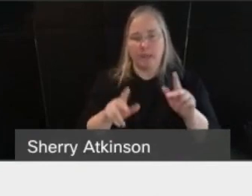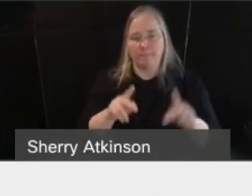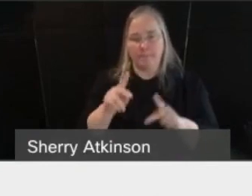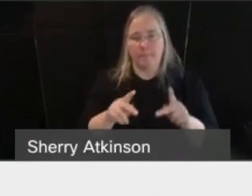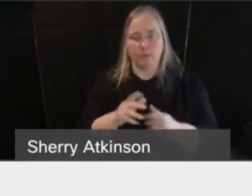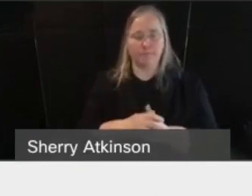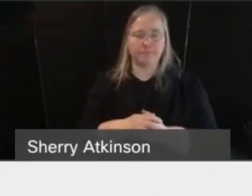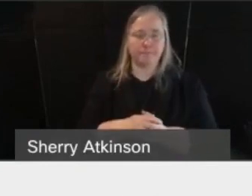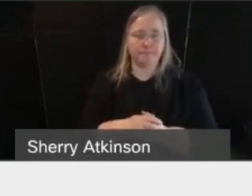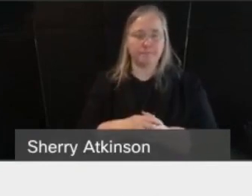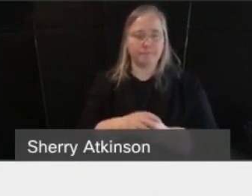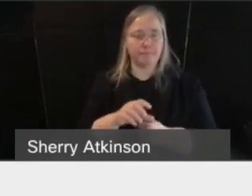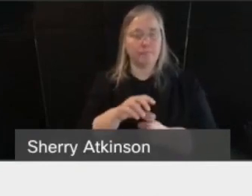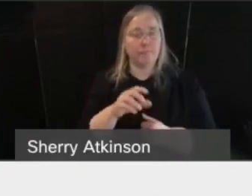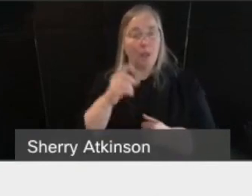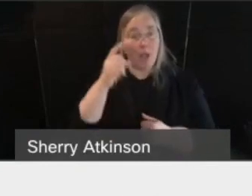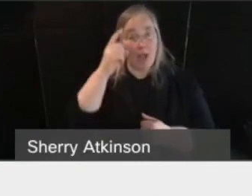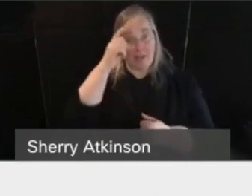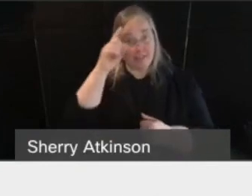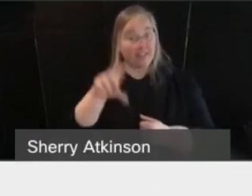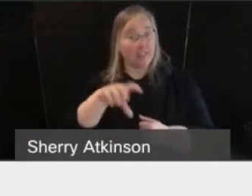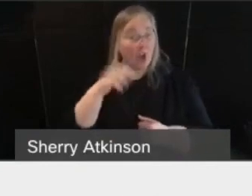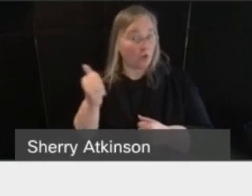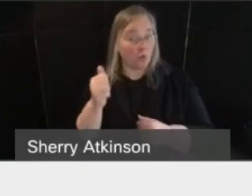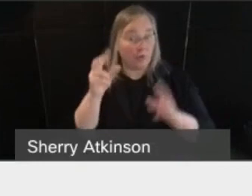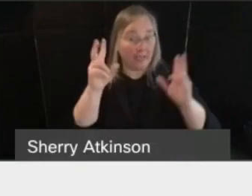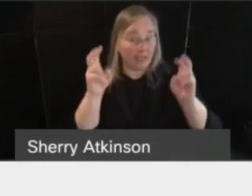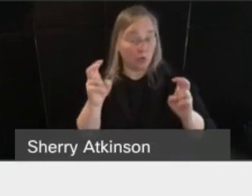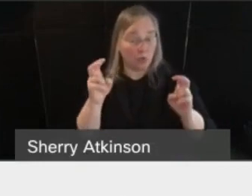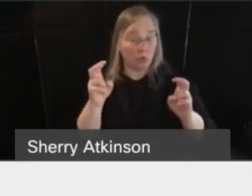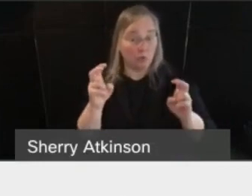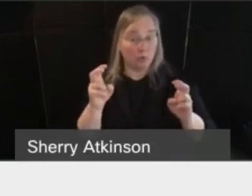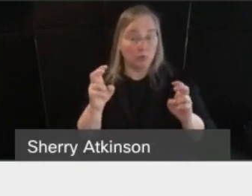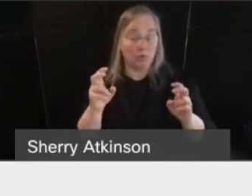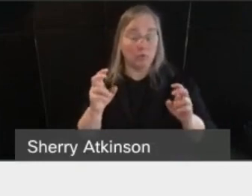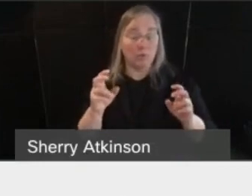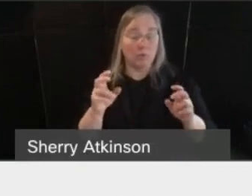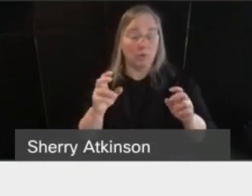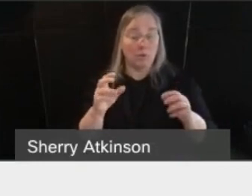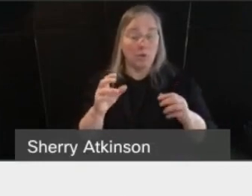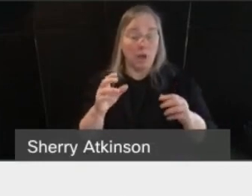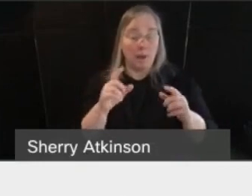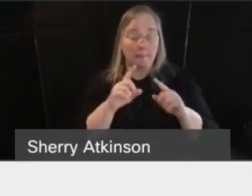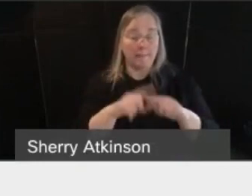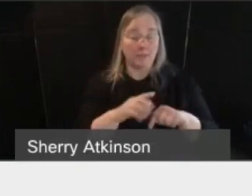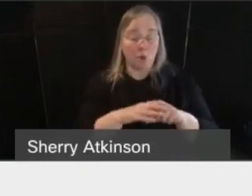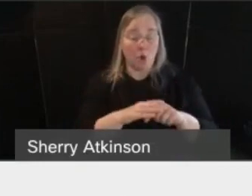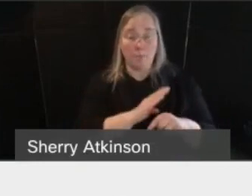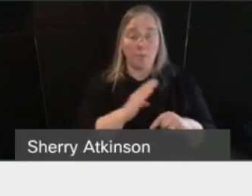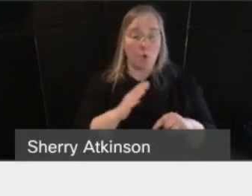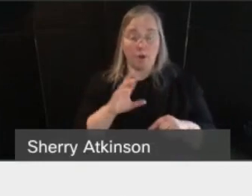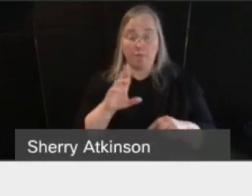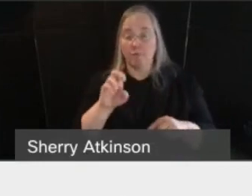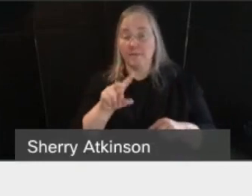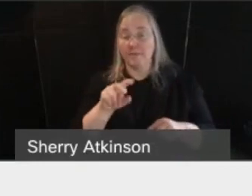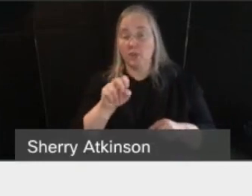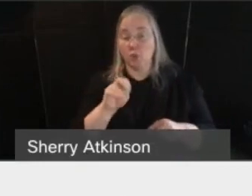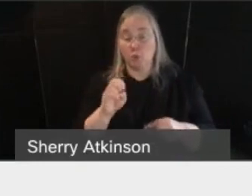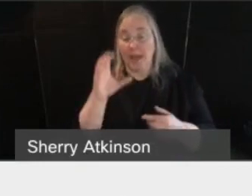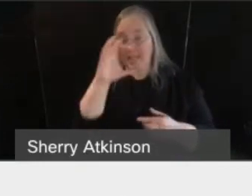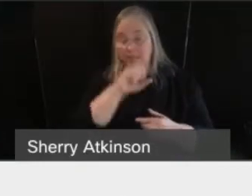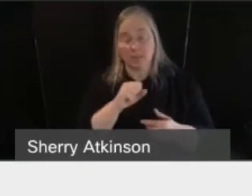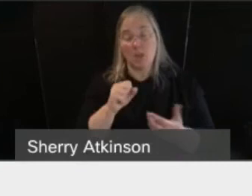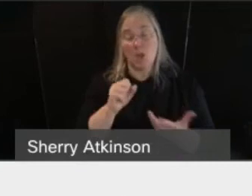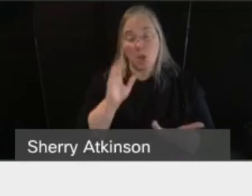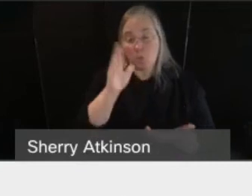the other issue is, as it talked about in the Board of Revenue Estimates, is there will be positive news probably